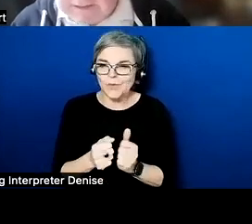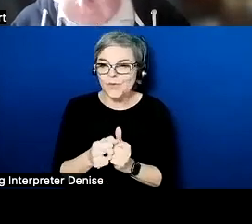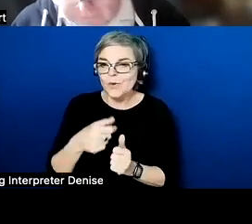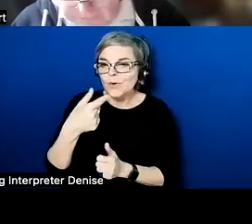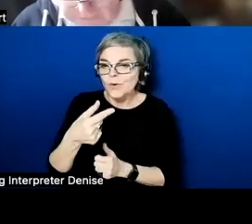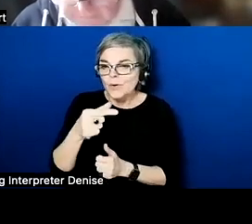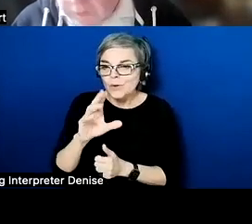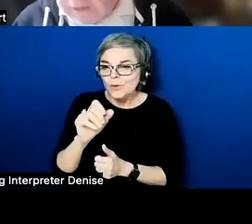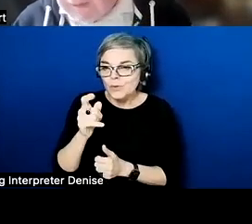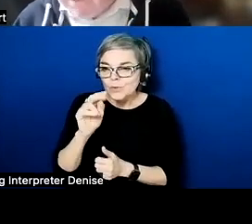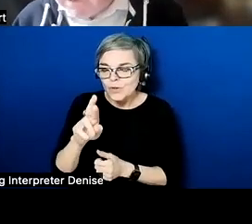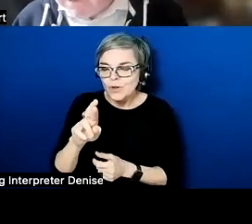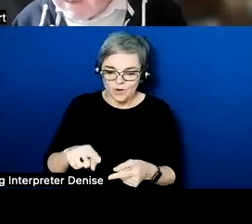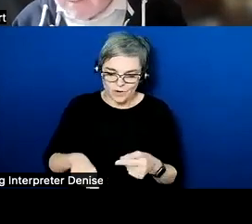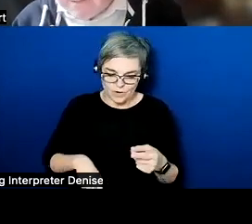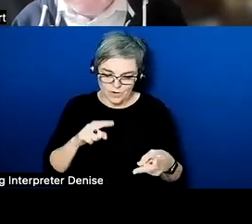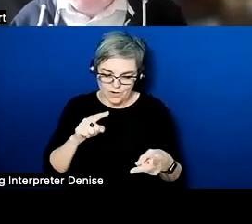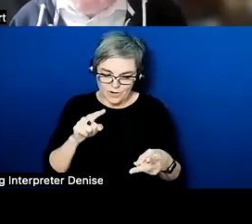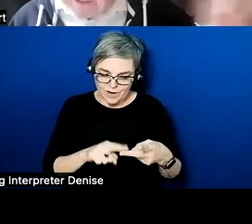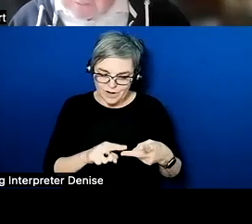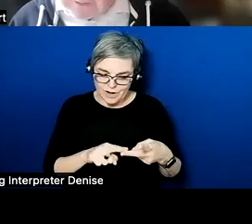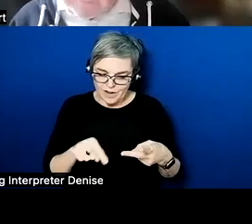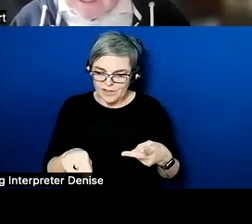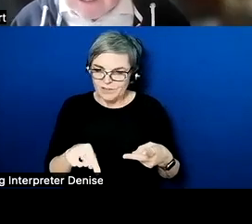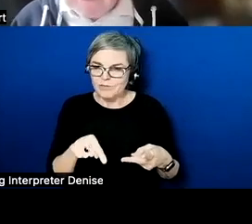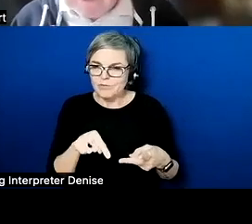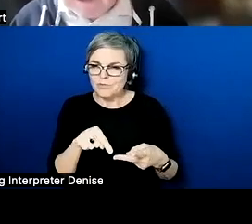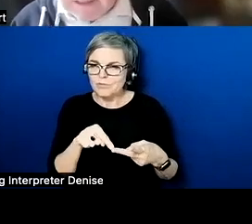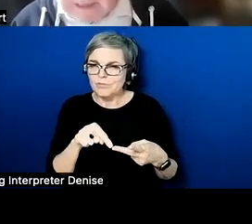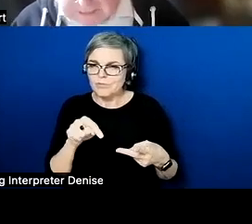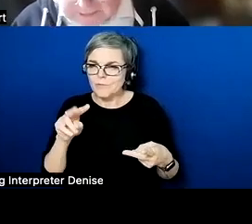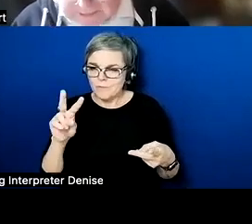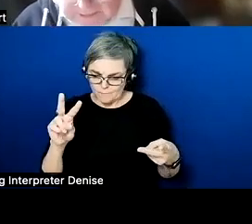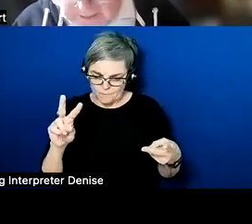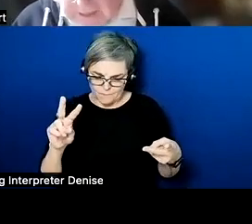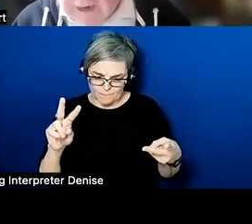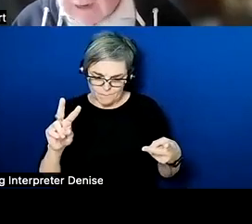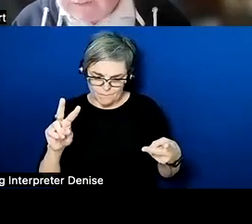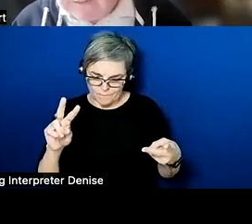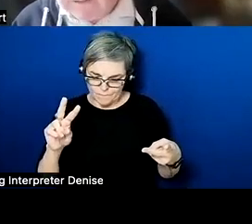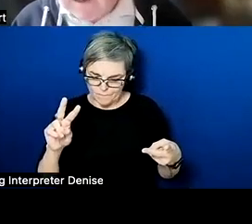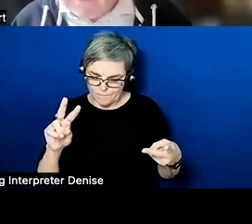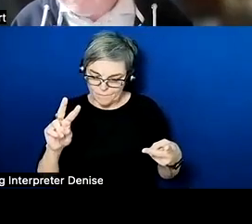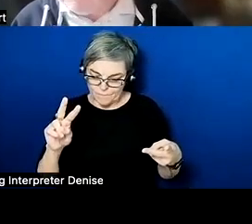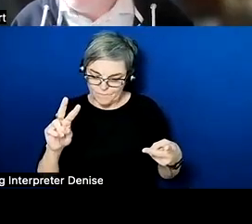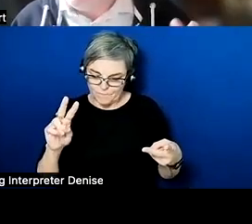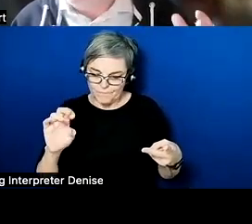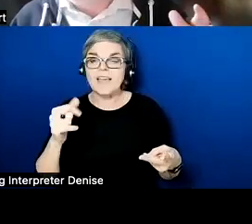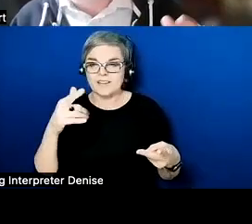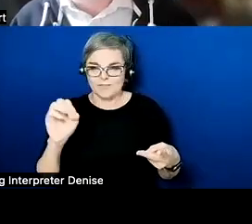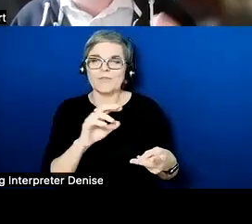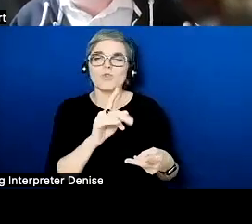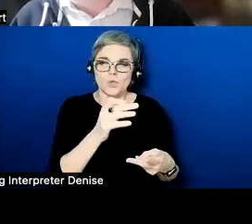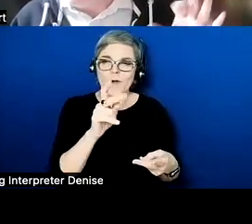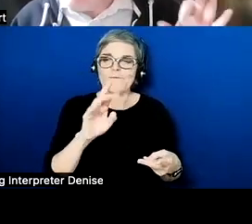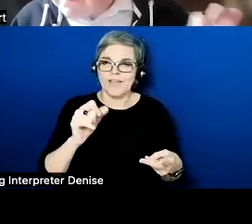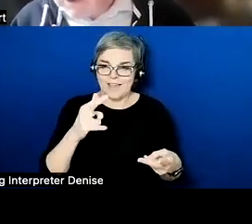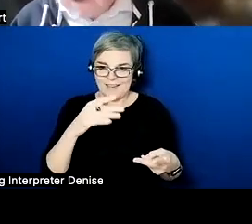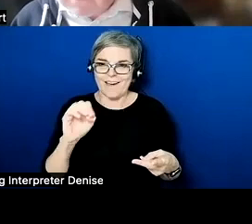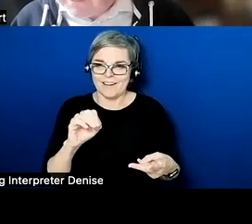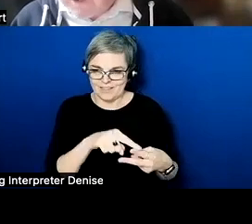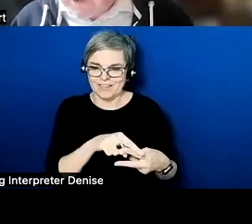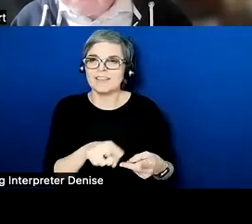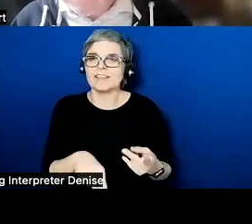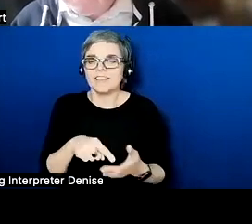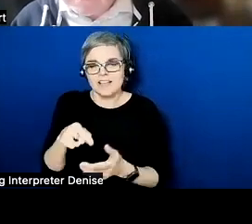den Tillert, who came from the Netherlands but now lives in the States, and the really amazing teacher